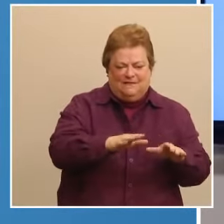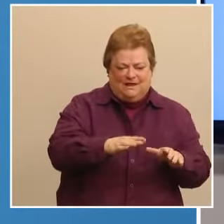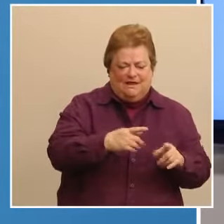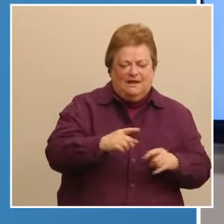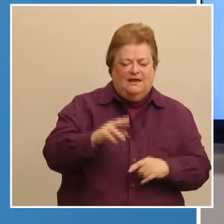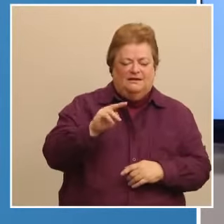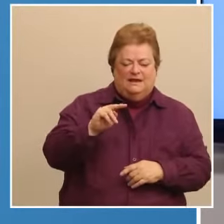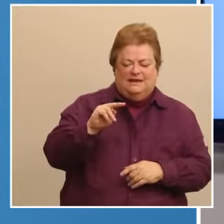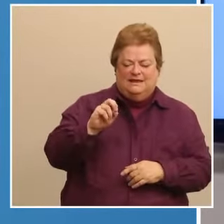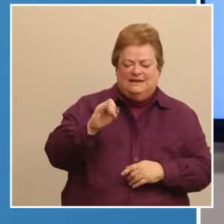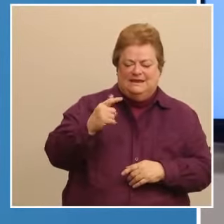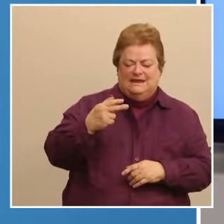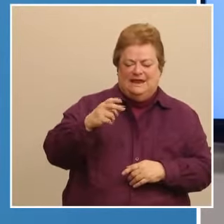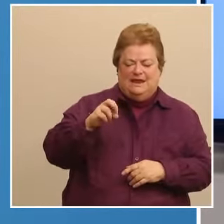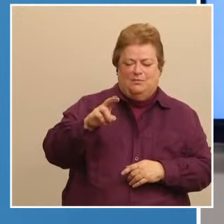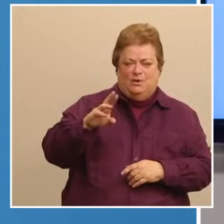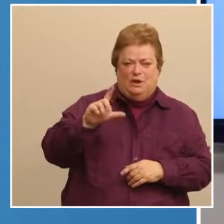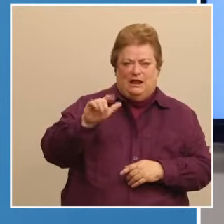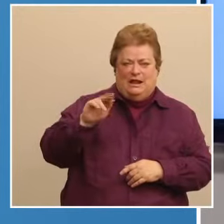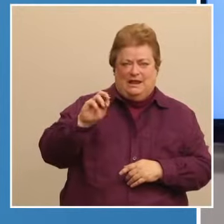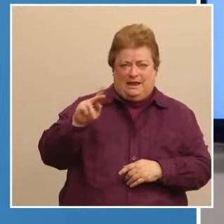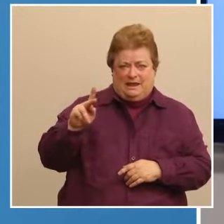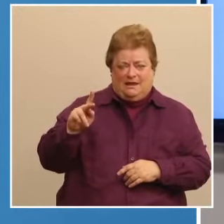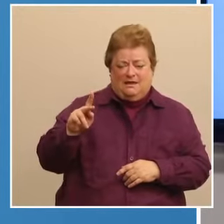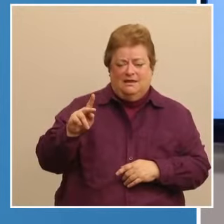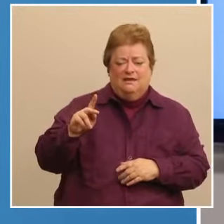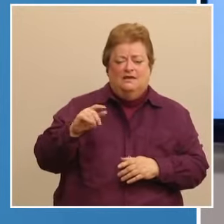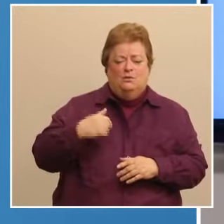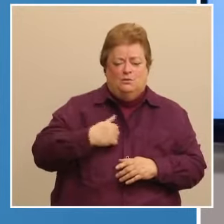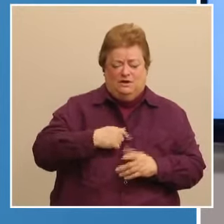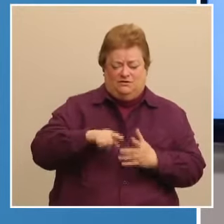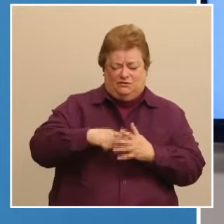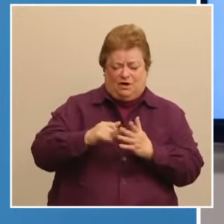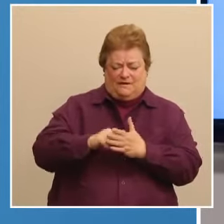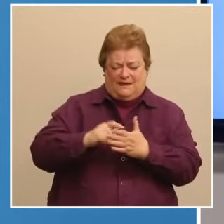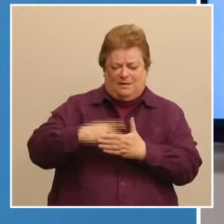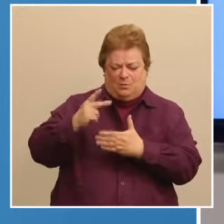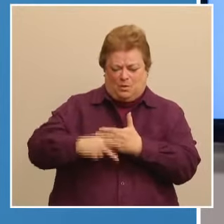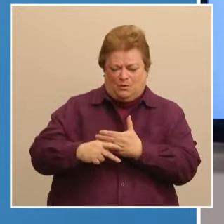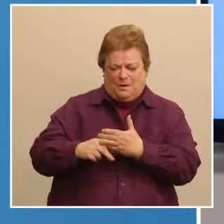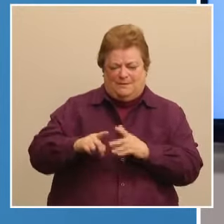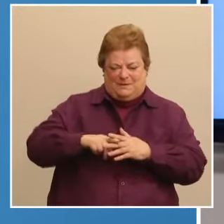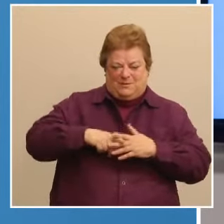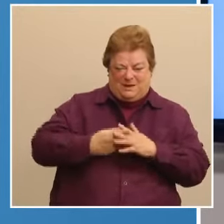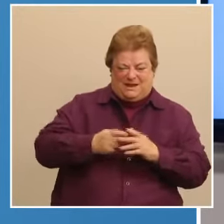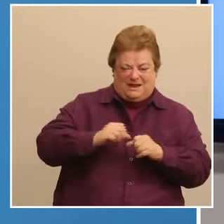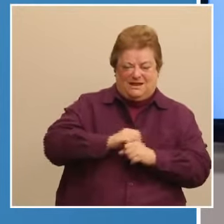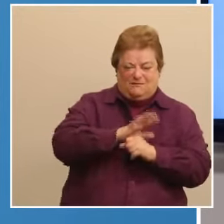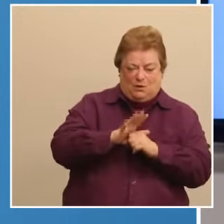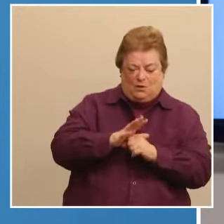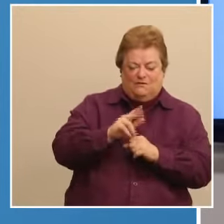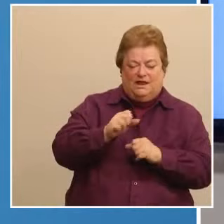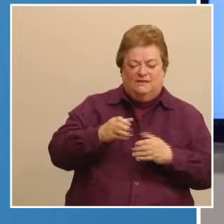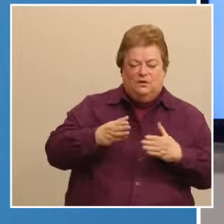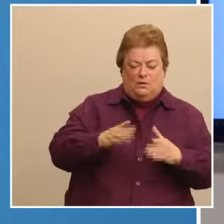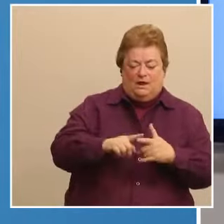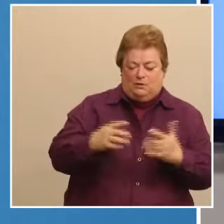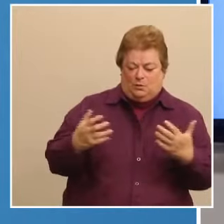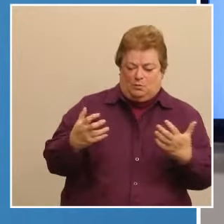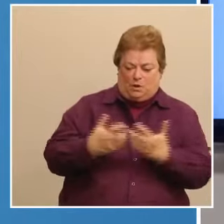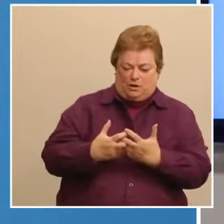NeighborLink program is a program that we started. Aging Partners and the Mayor's Office started this at the beginning of COVID as a way of